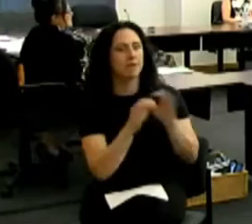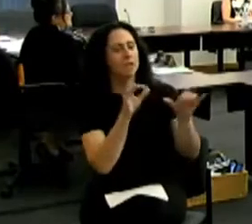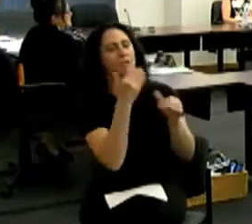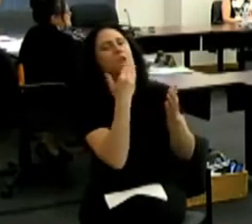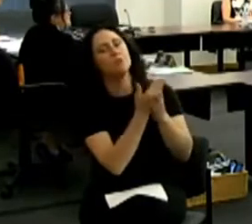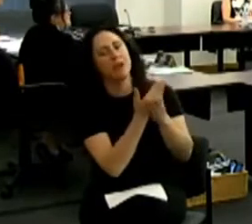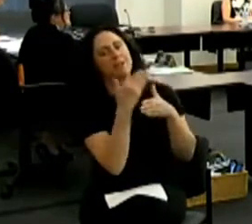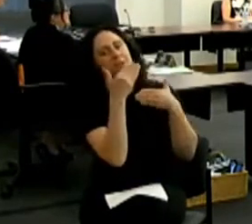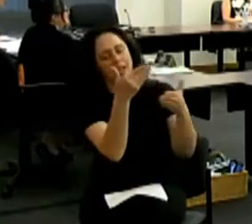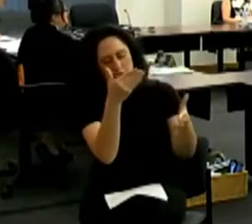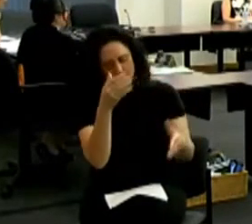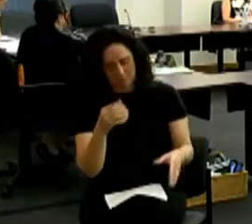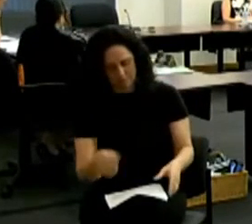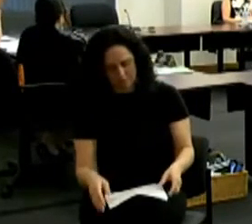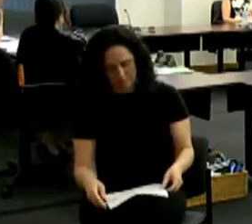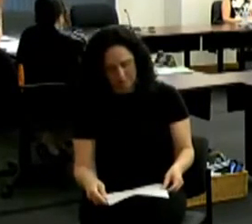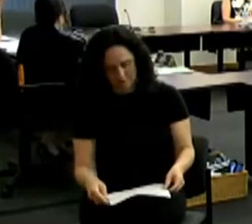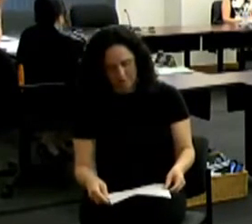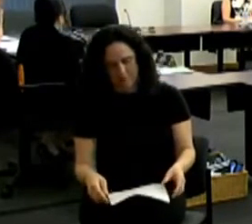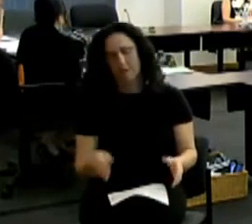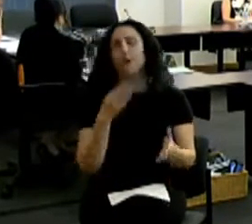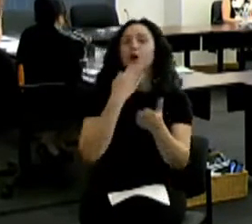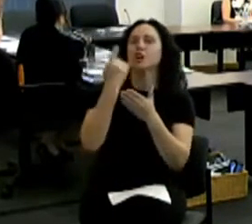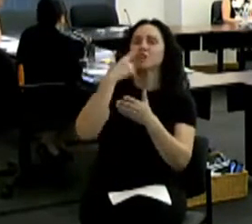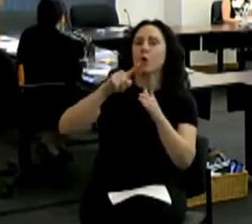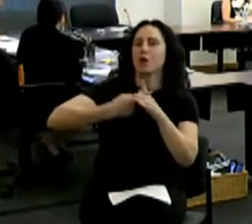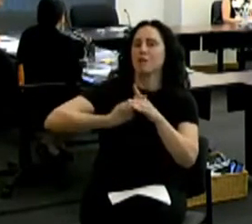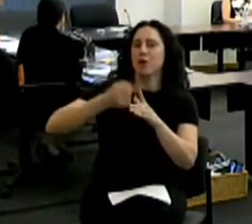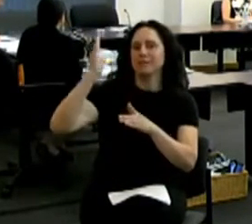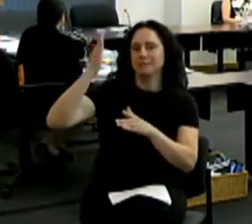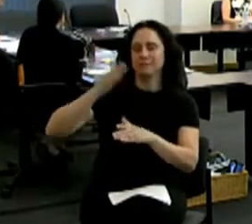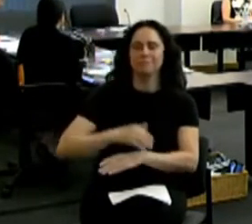Great, Joshua. Thank you. Good for a maiden voyage.